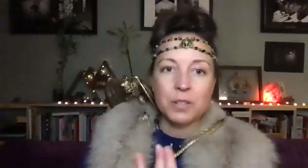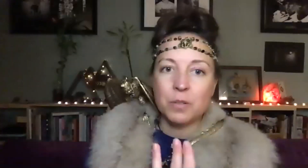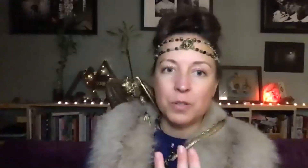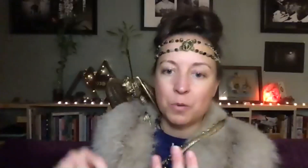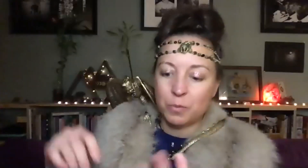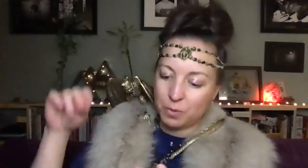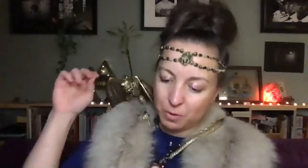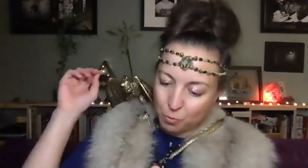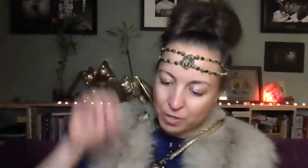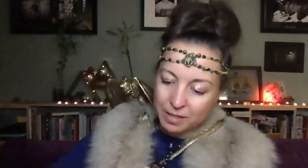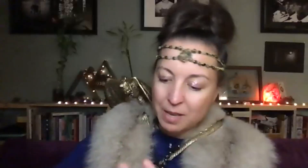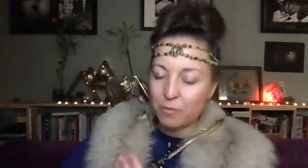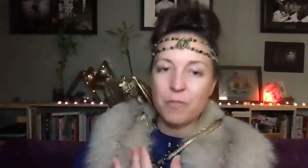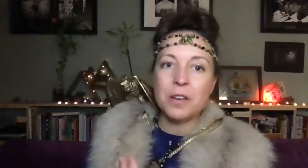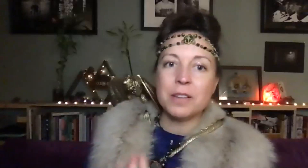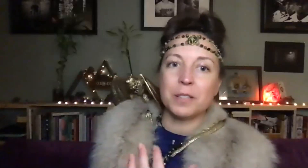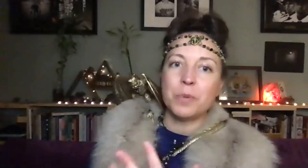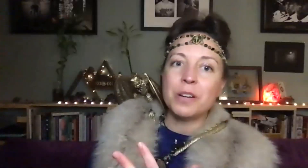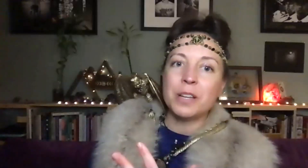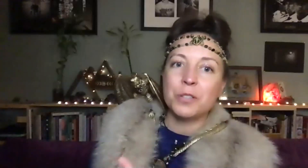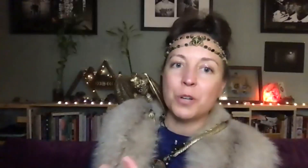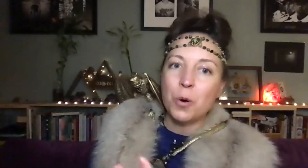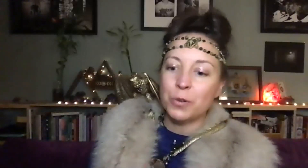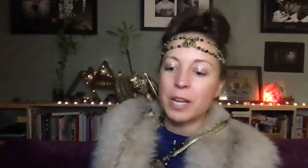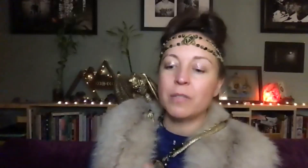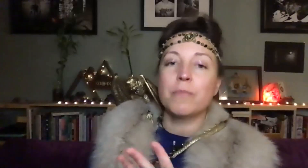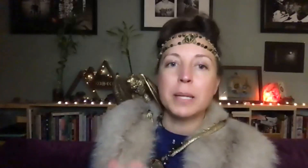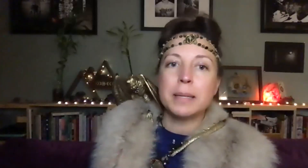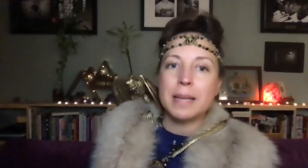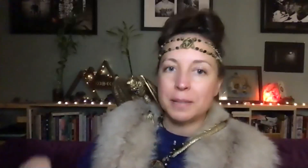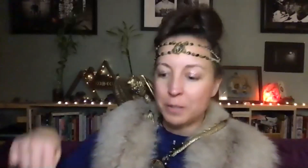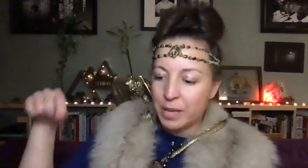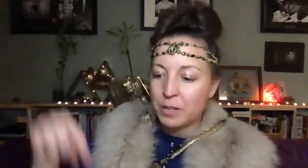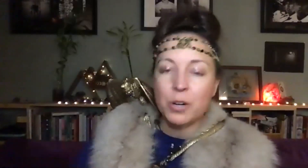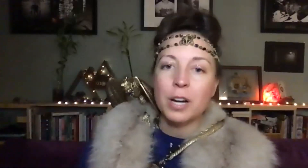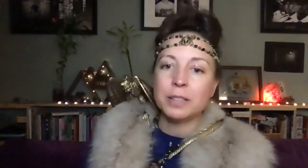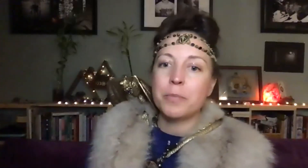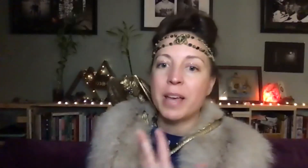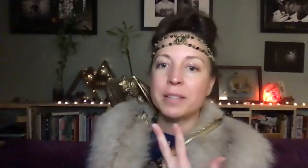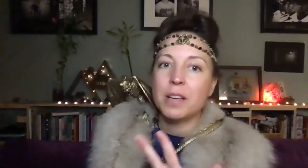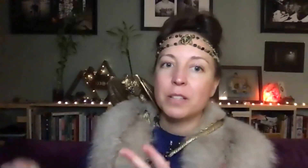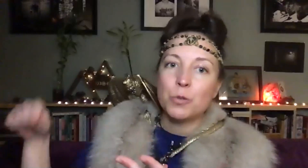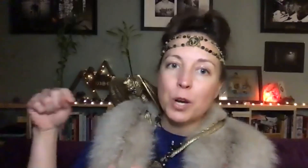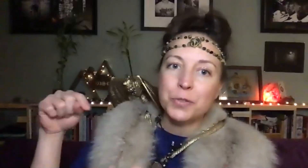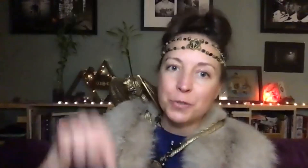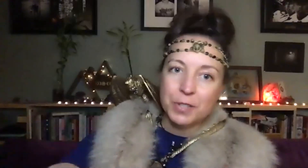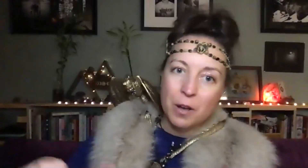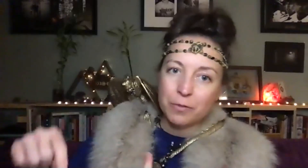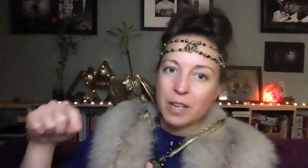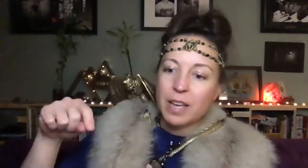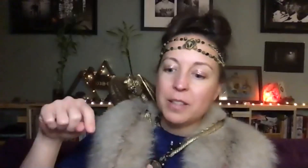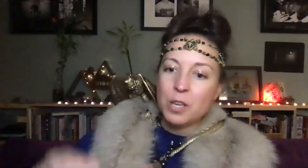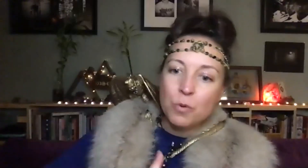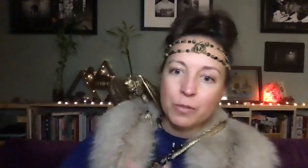like to really feel and experience your co-creative abilities, to be in your heart space, to trust